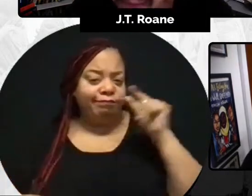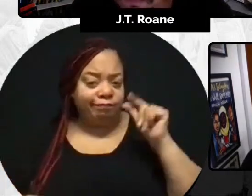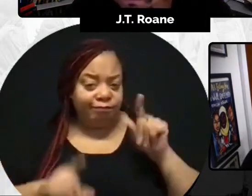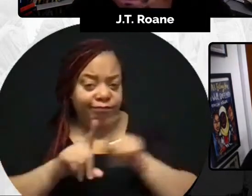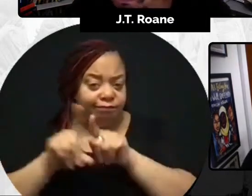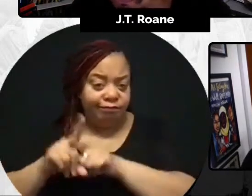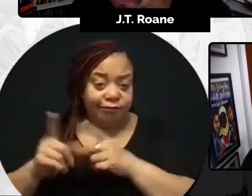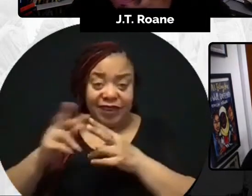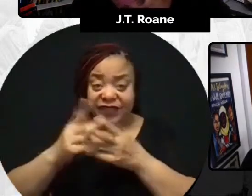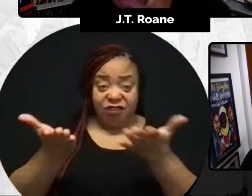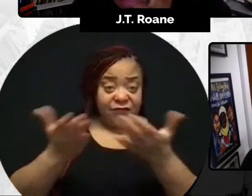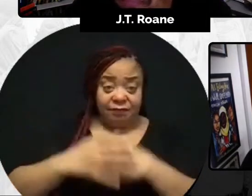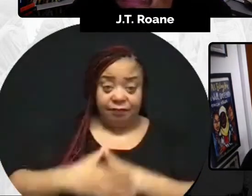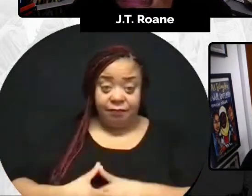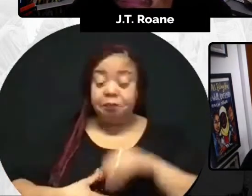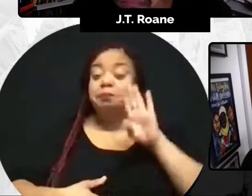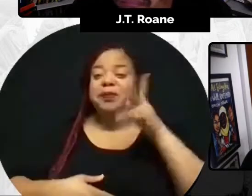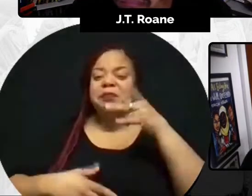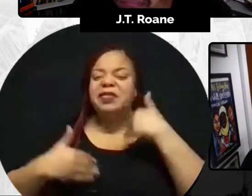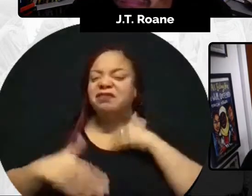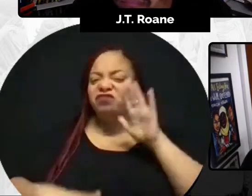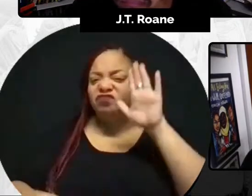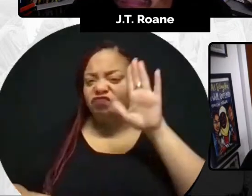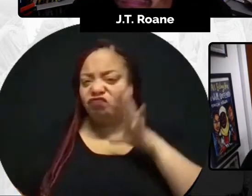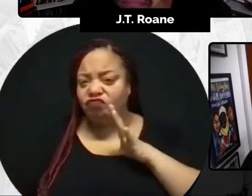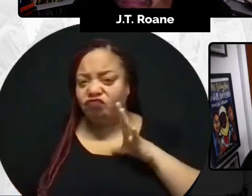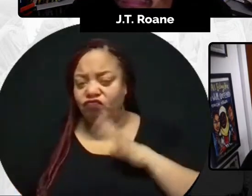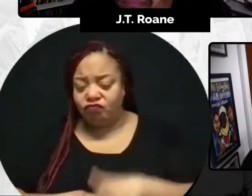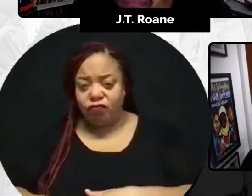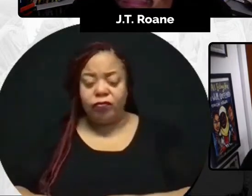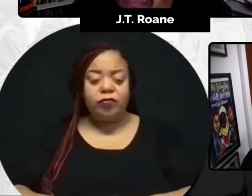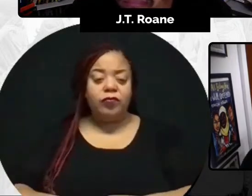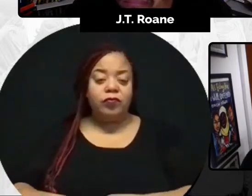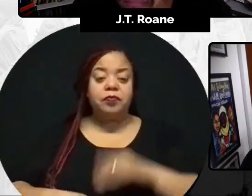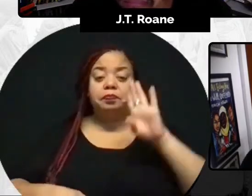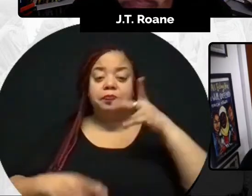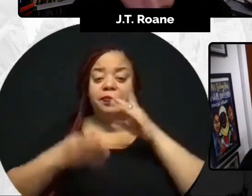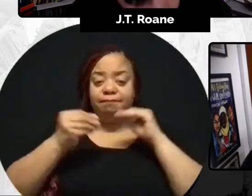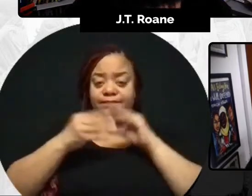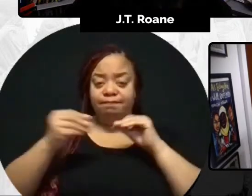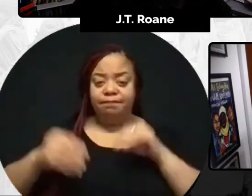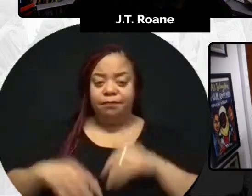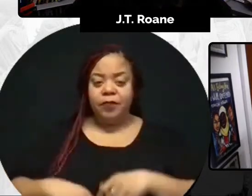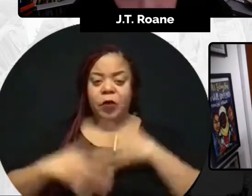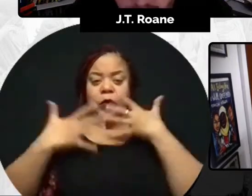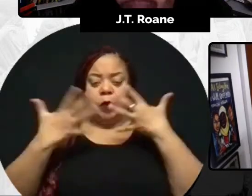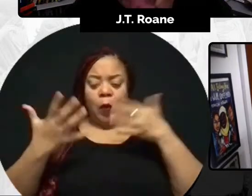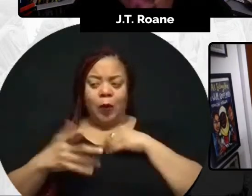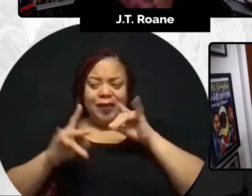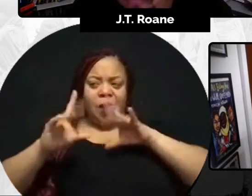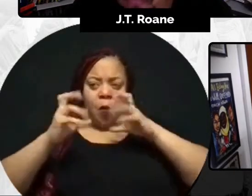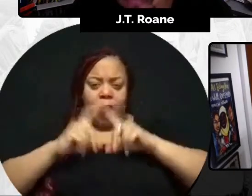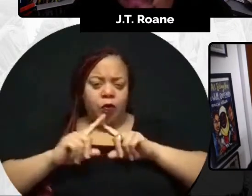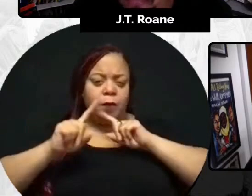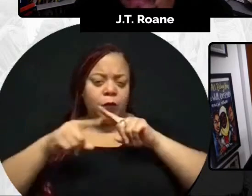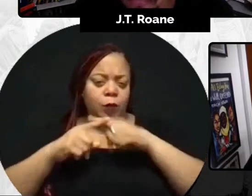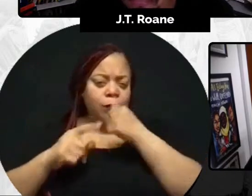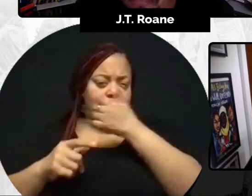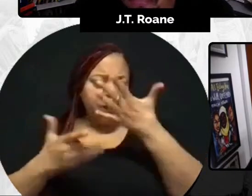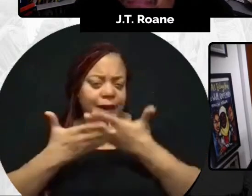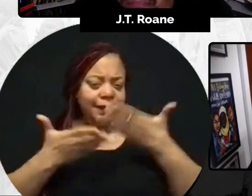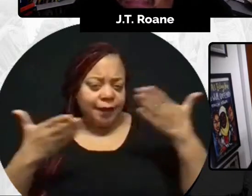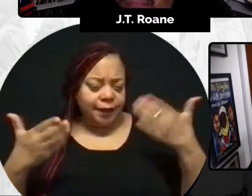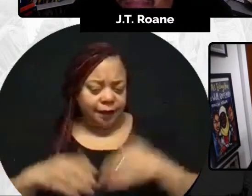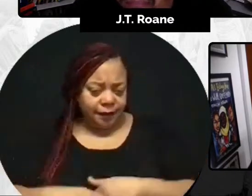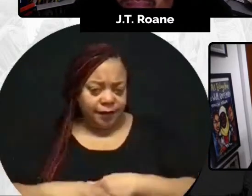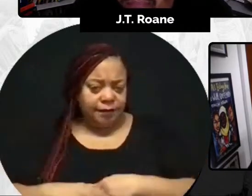So I didn't want to respond to a couple of the things I said first. Are you fighting for all to be free? What about